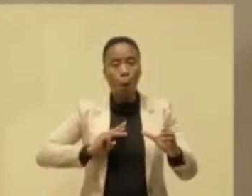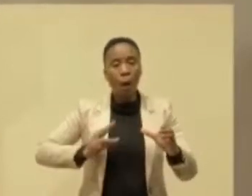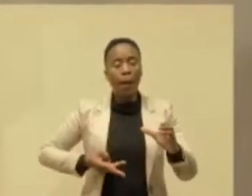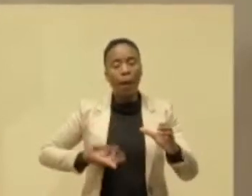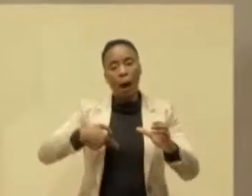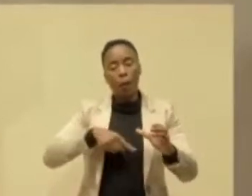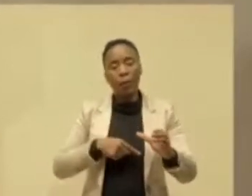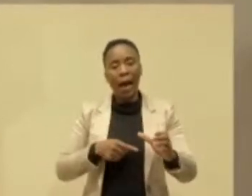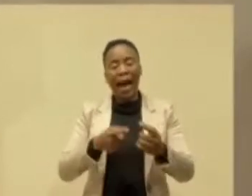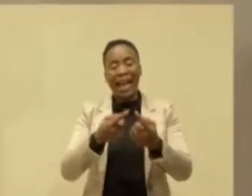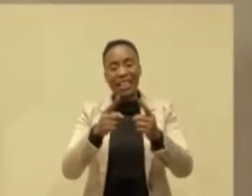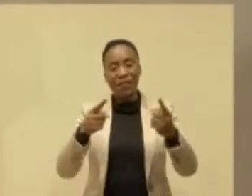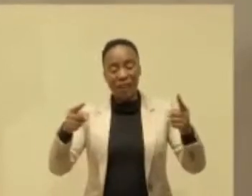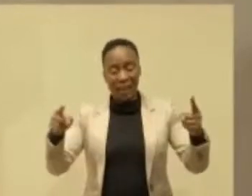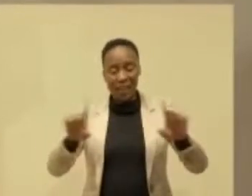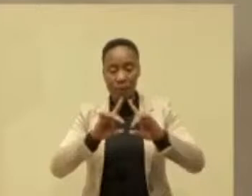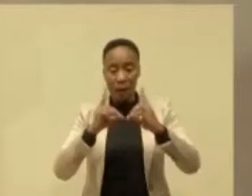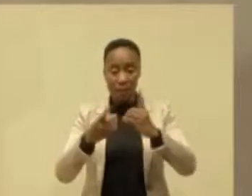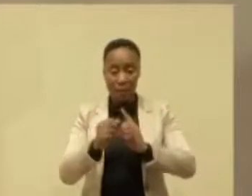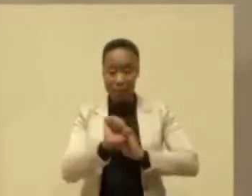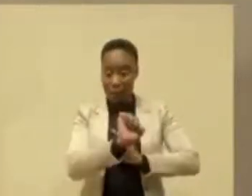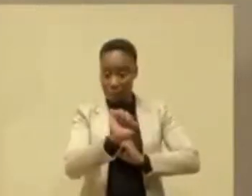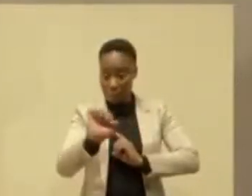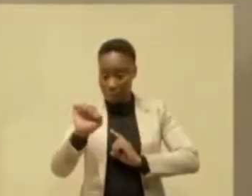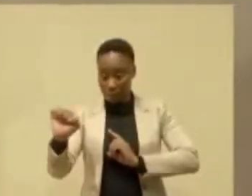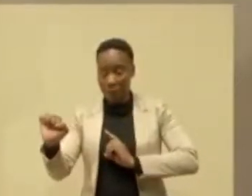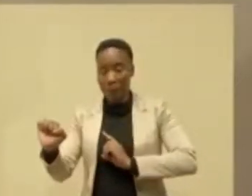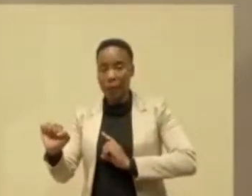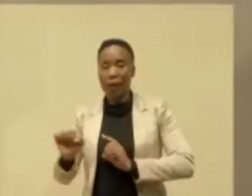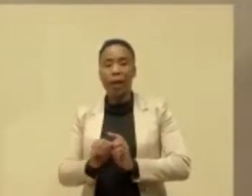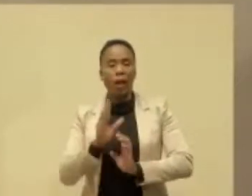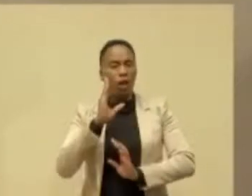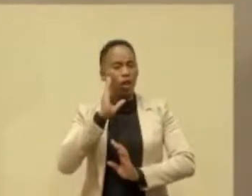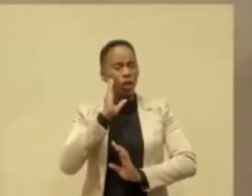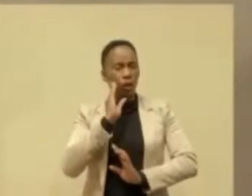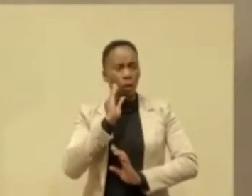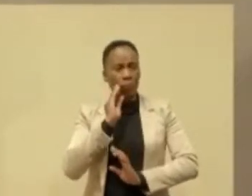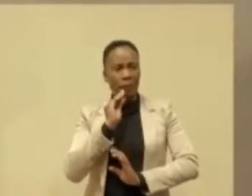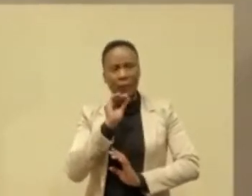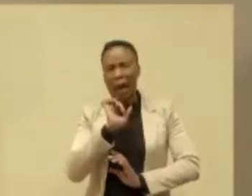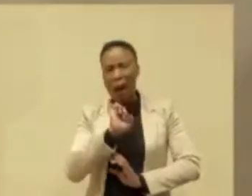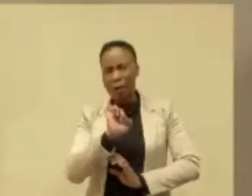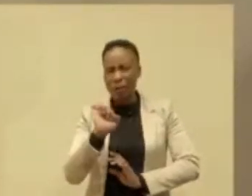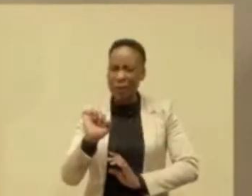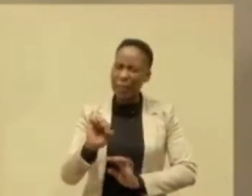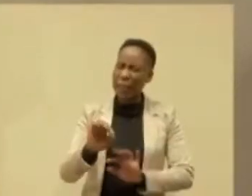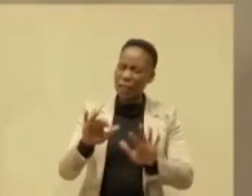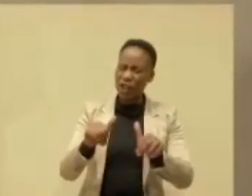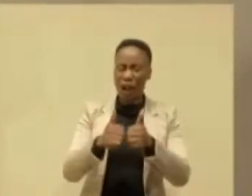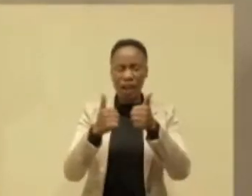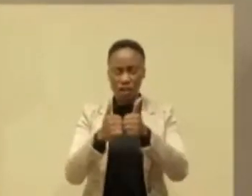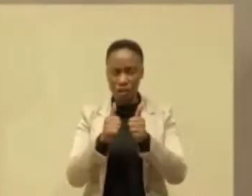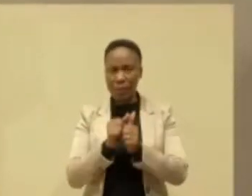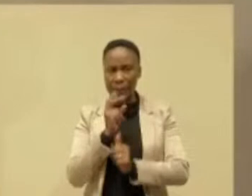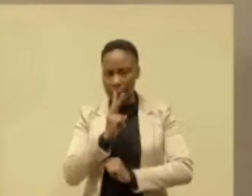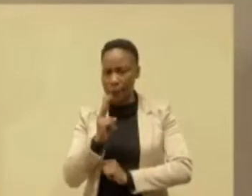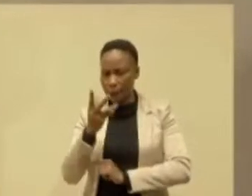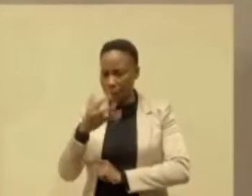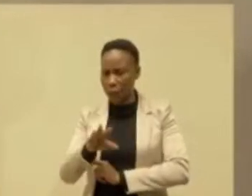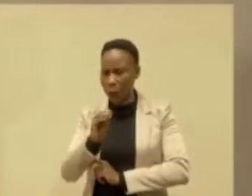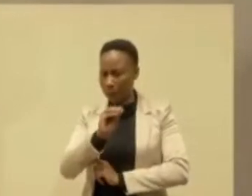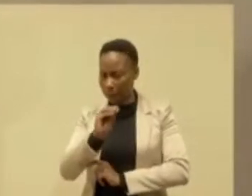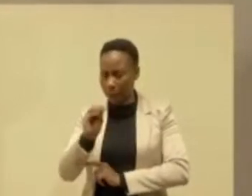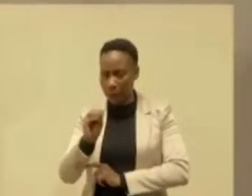in their different departments and what challenges i experienced in terms of that obviously it has been indicated that go and